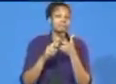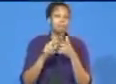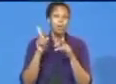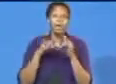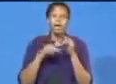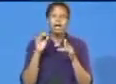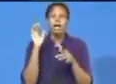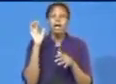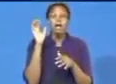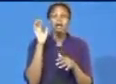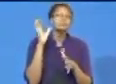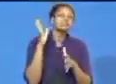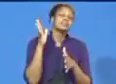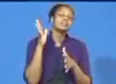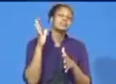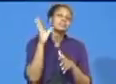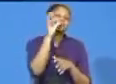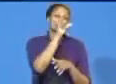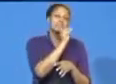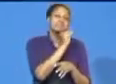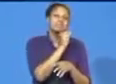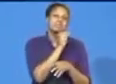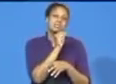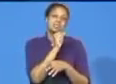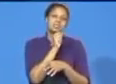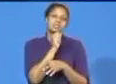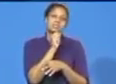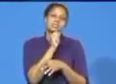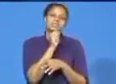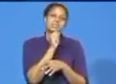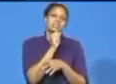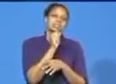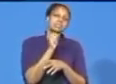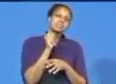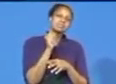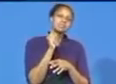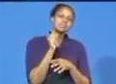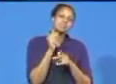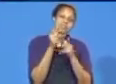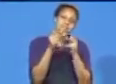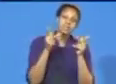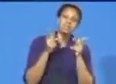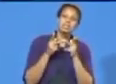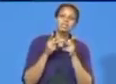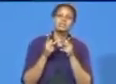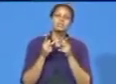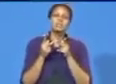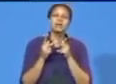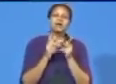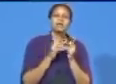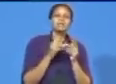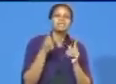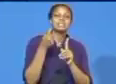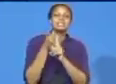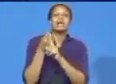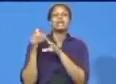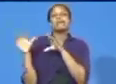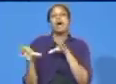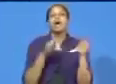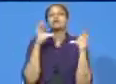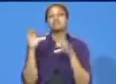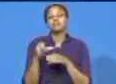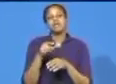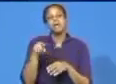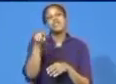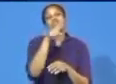of relevant human action. Your actions must be